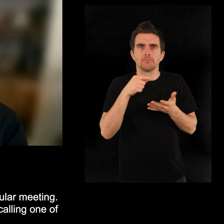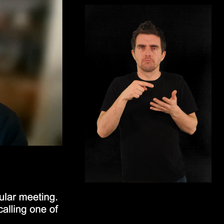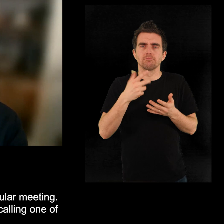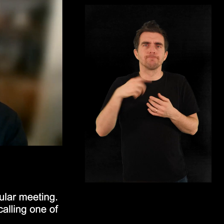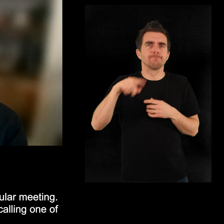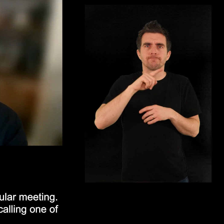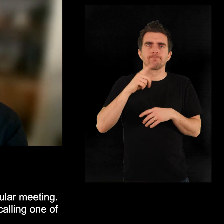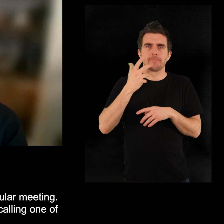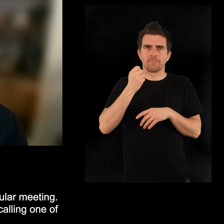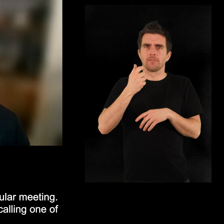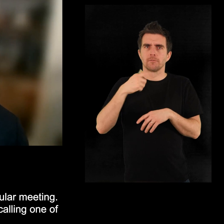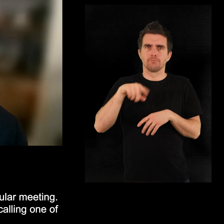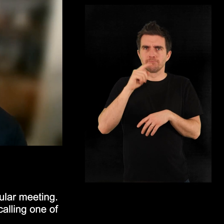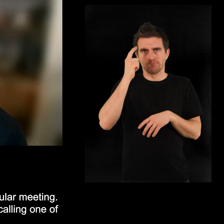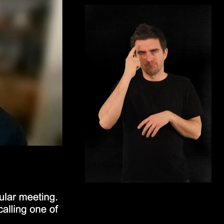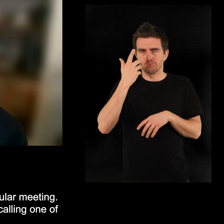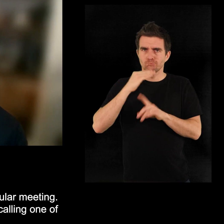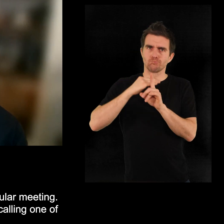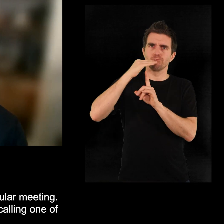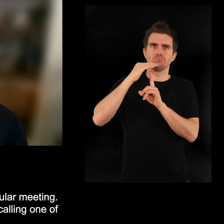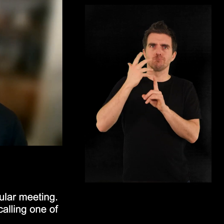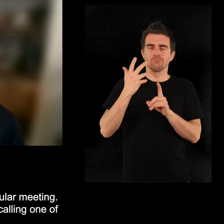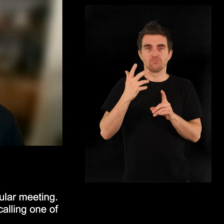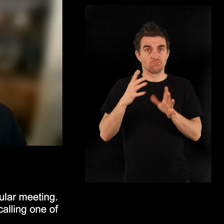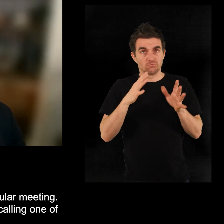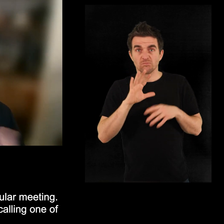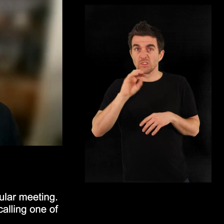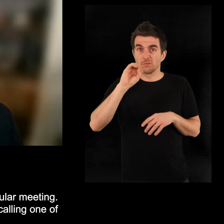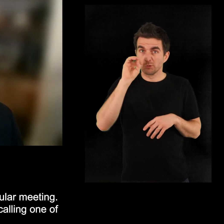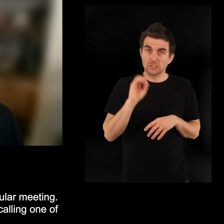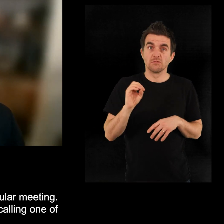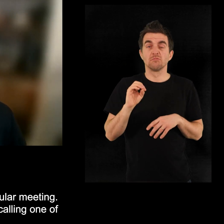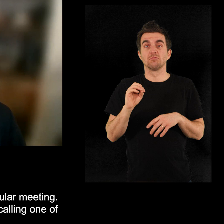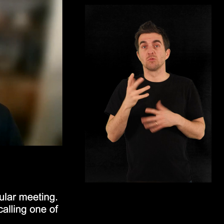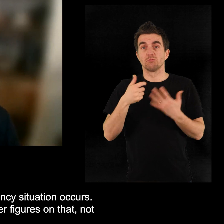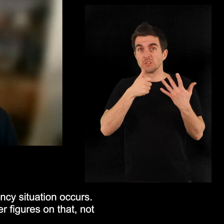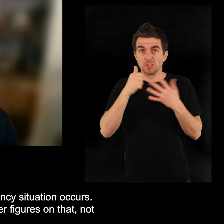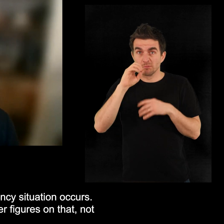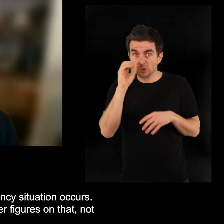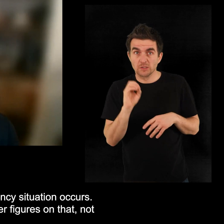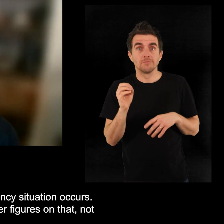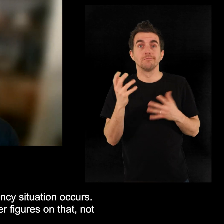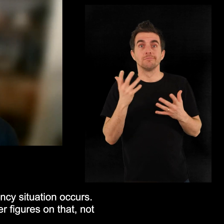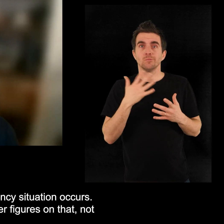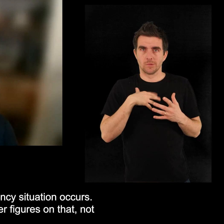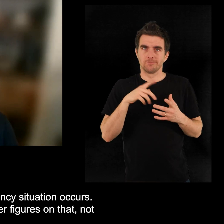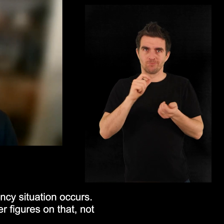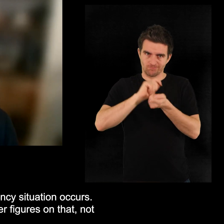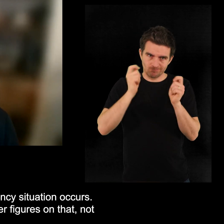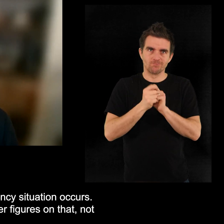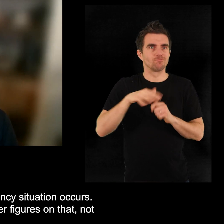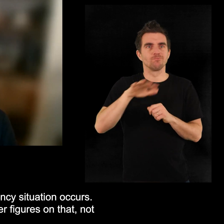rules at an annual or a regular meeting. And there needs to be a way of calling one of those meetings if an